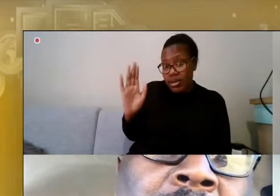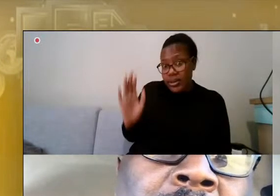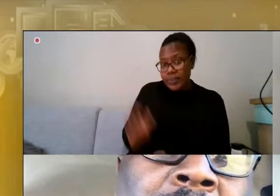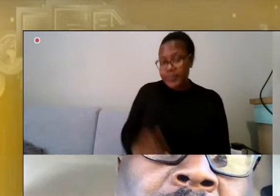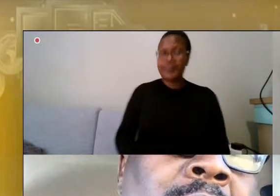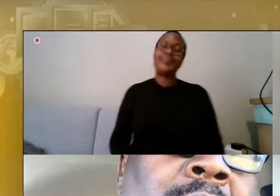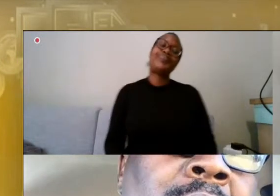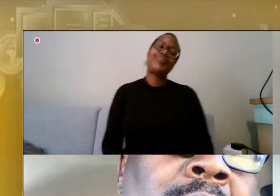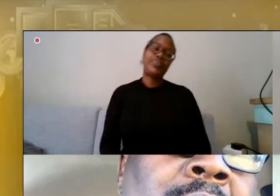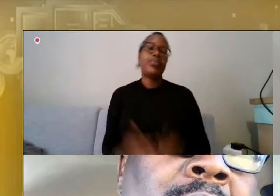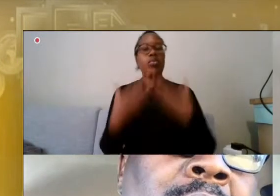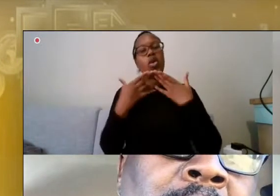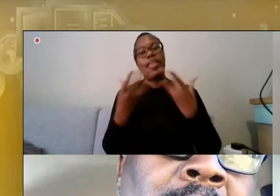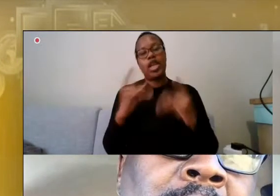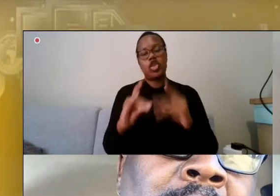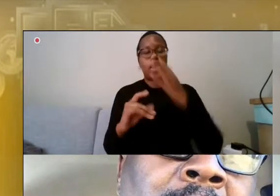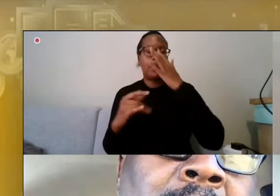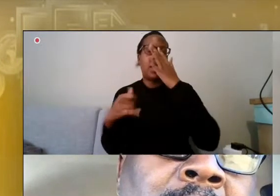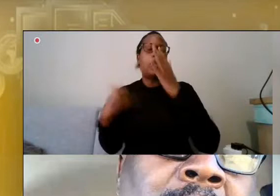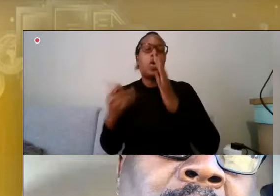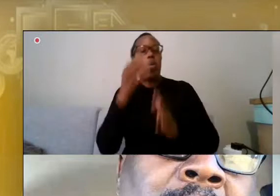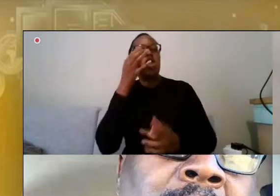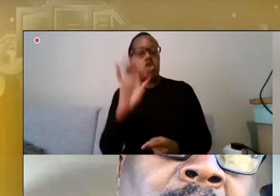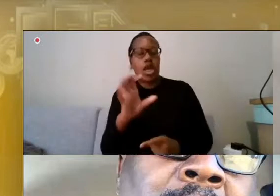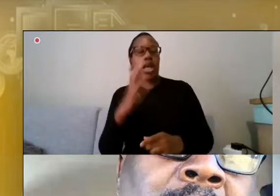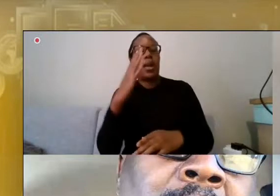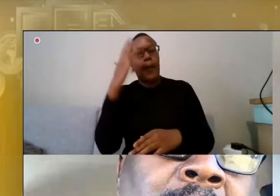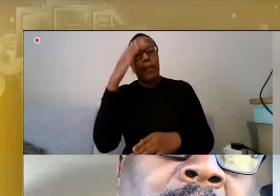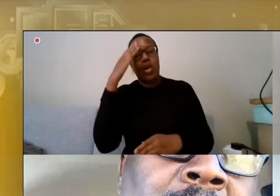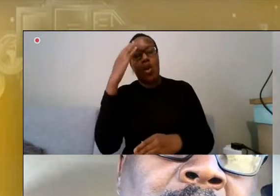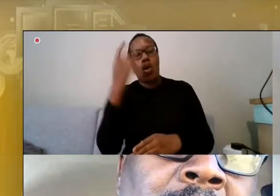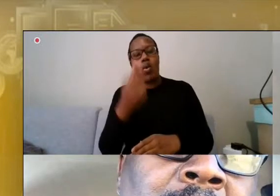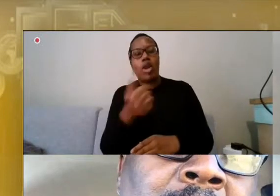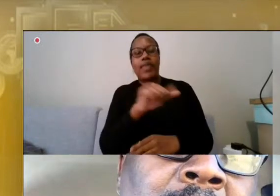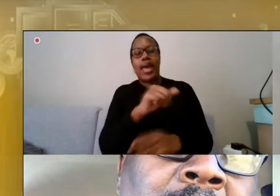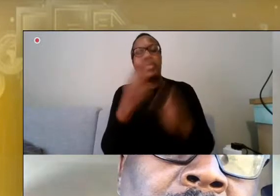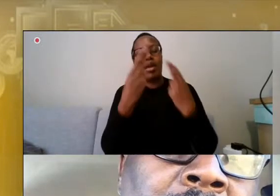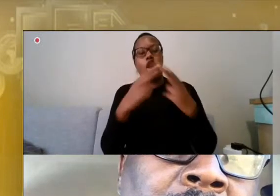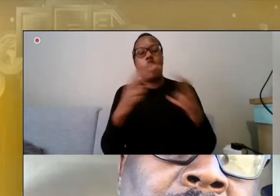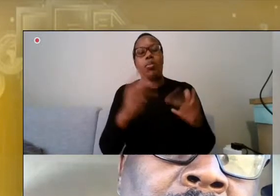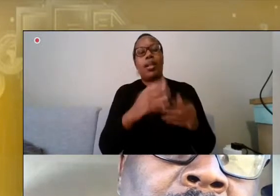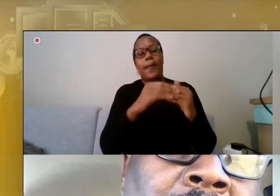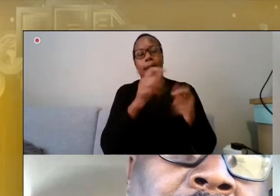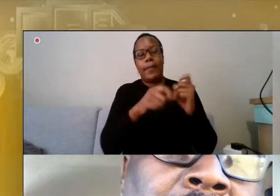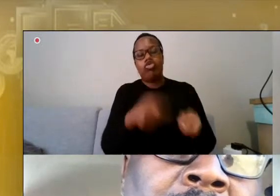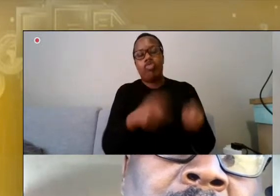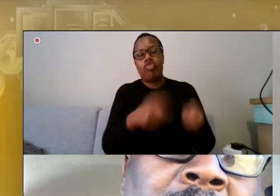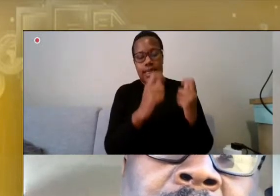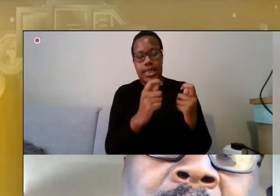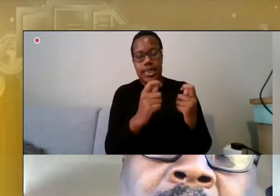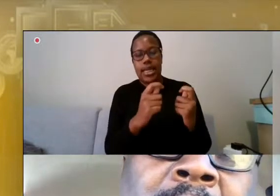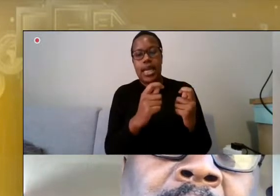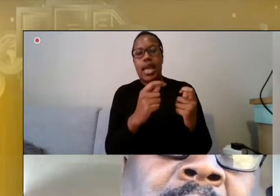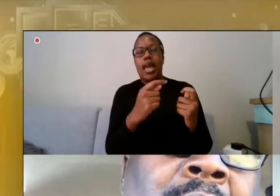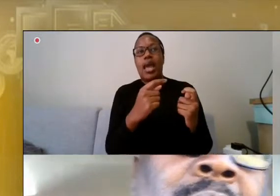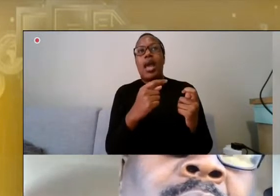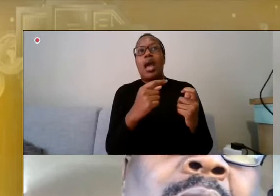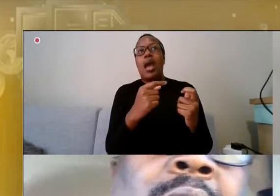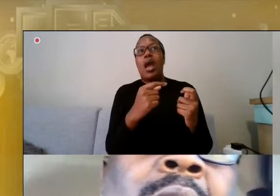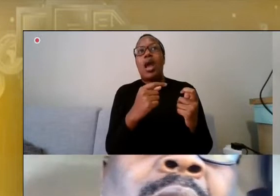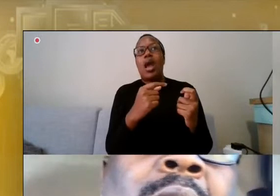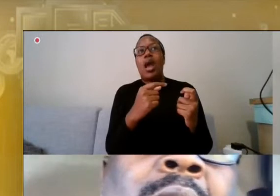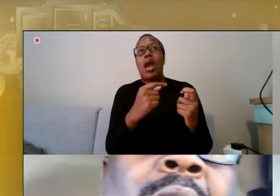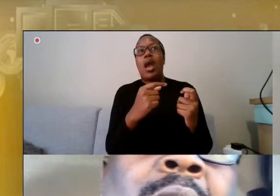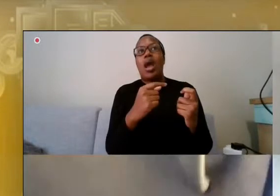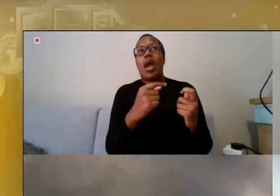Chair. I just wanted to check. I know it was raised by one of the honourable members earlier on. Why was it not taken